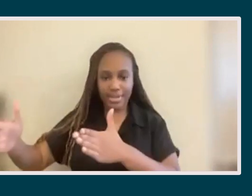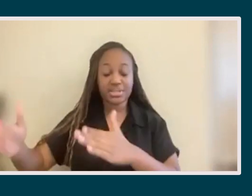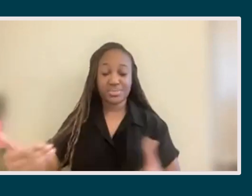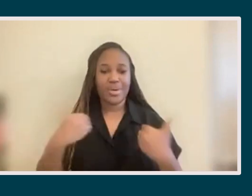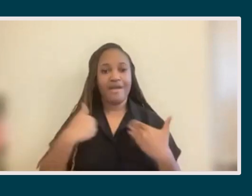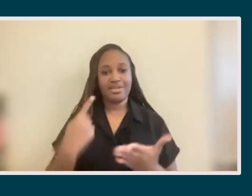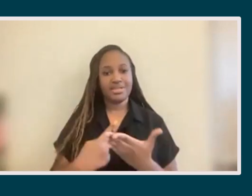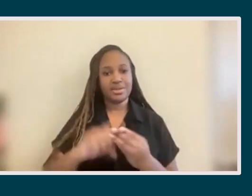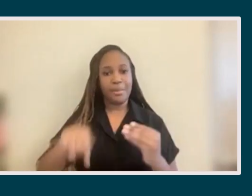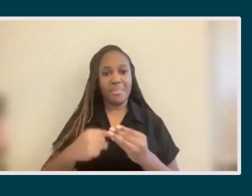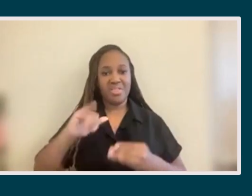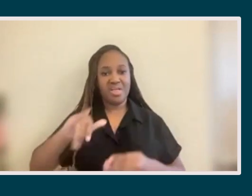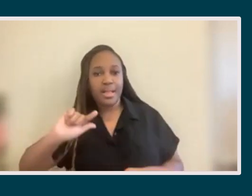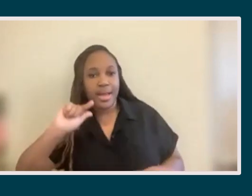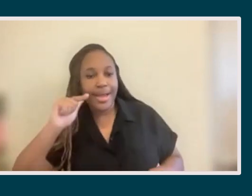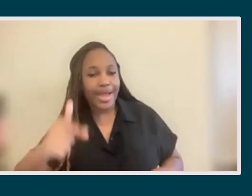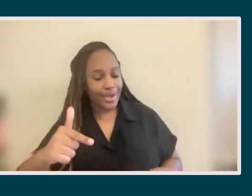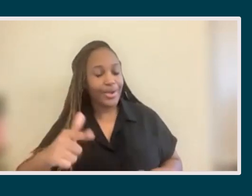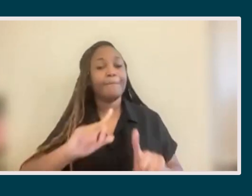The point being that